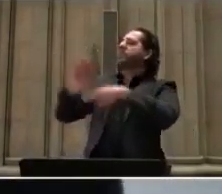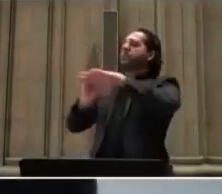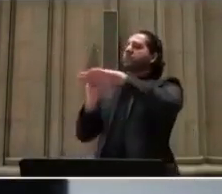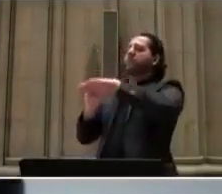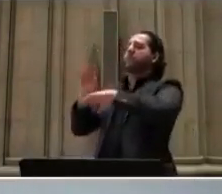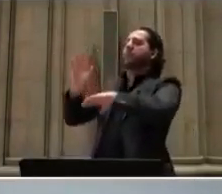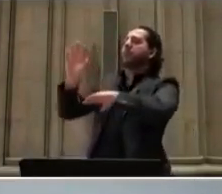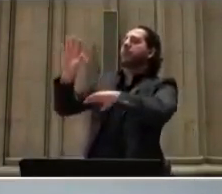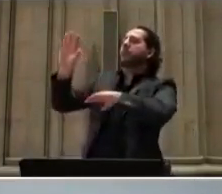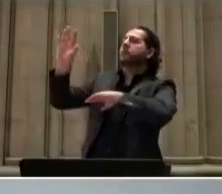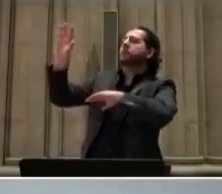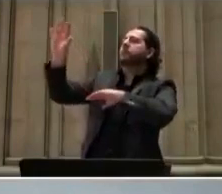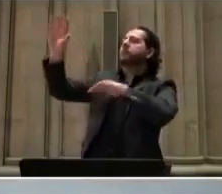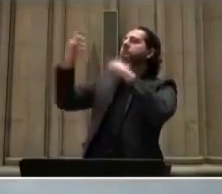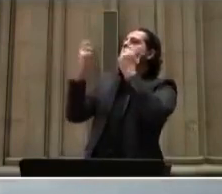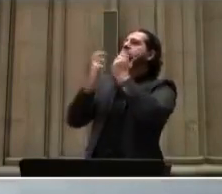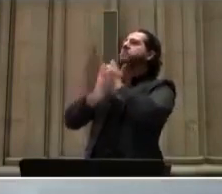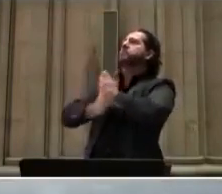mountains,